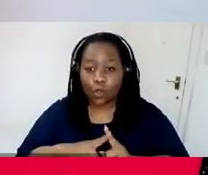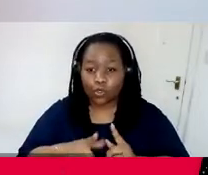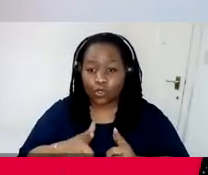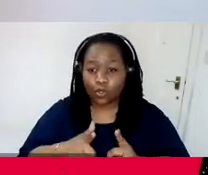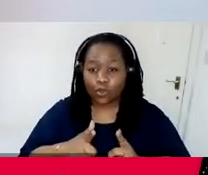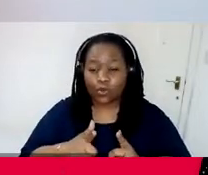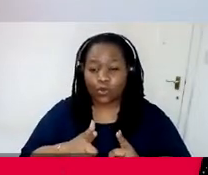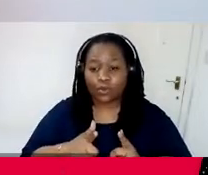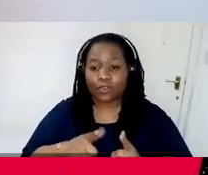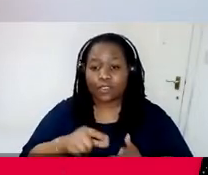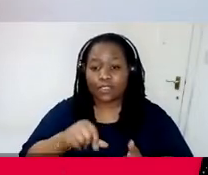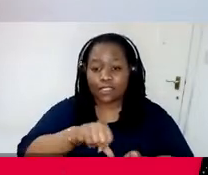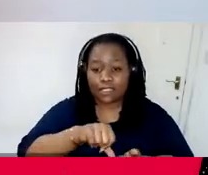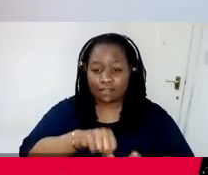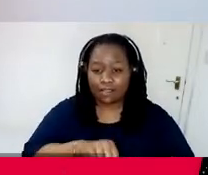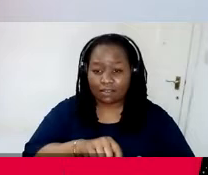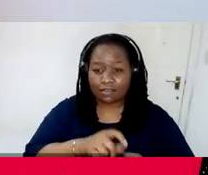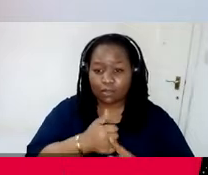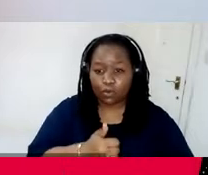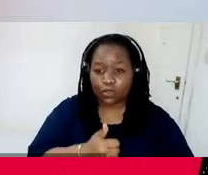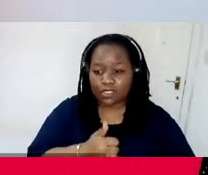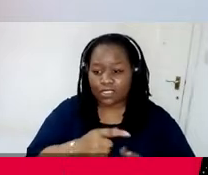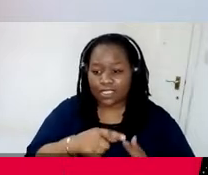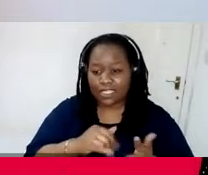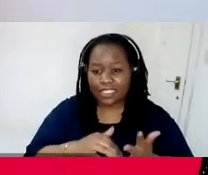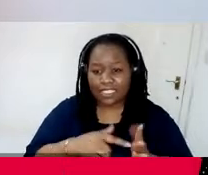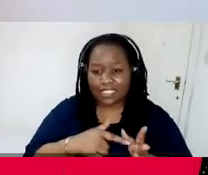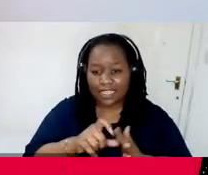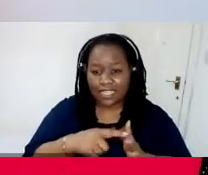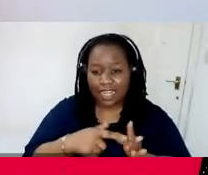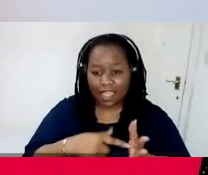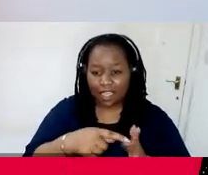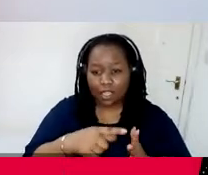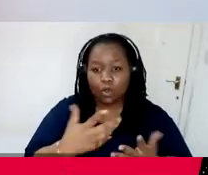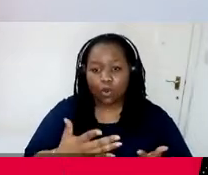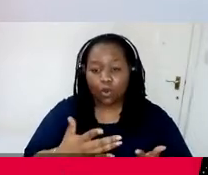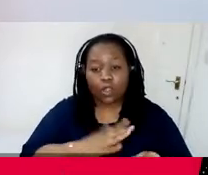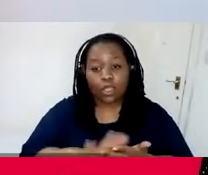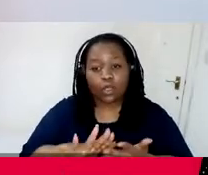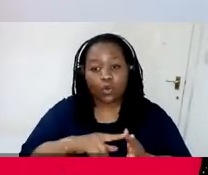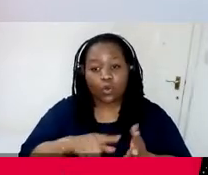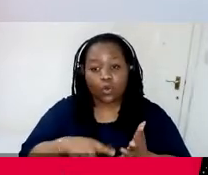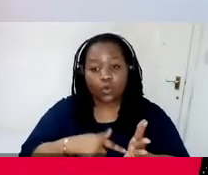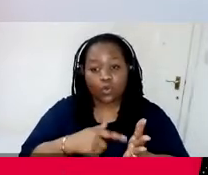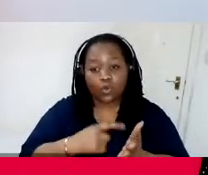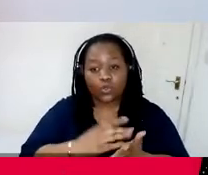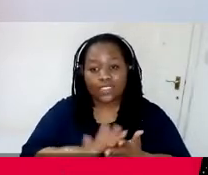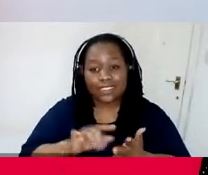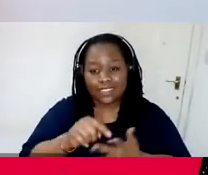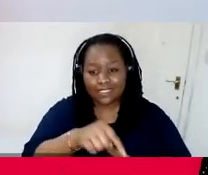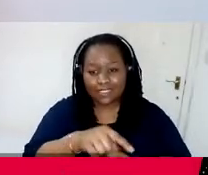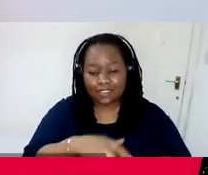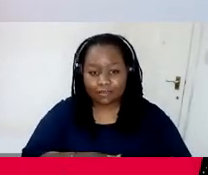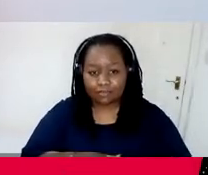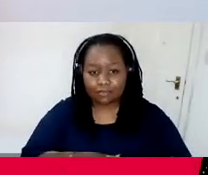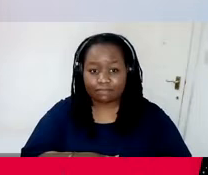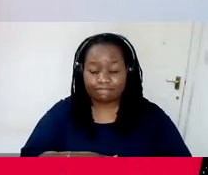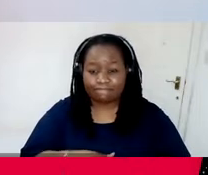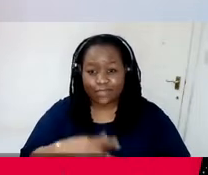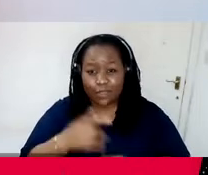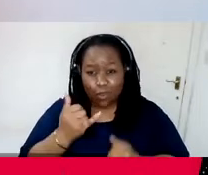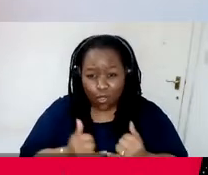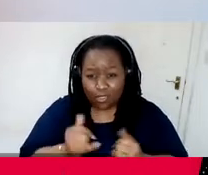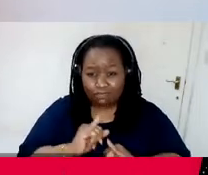the Ansar Allah armed group, or as known as the Houthis. The responsibility of the worst humanitarian crisis is